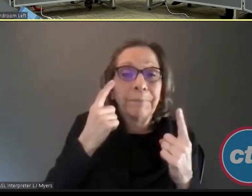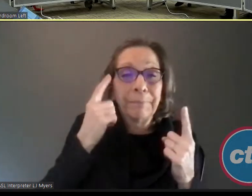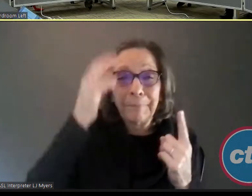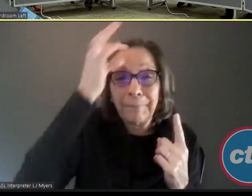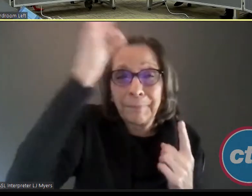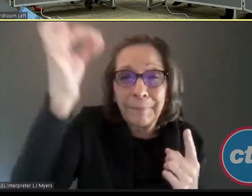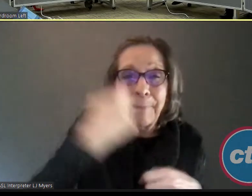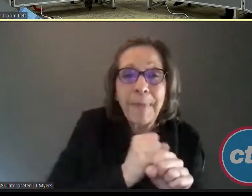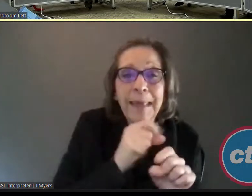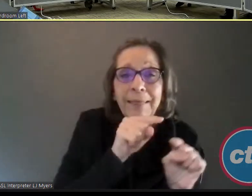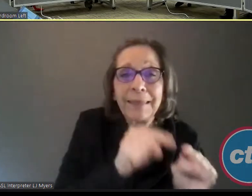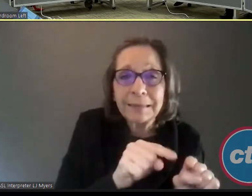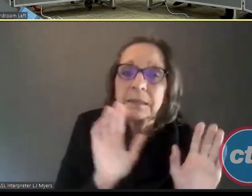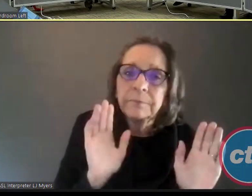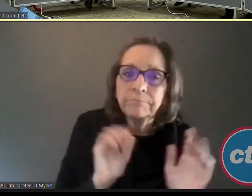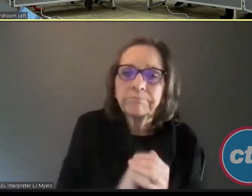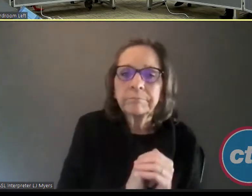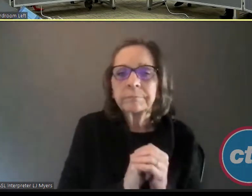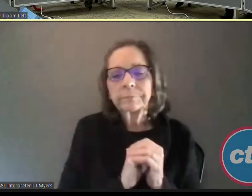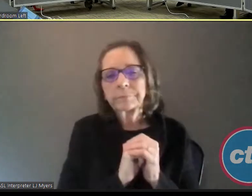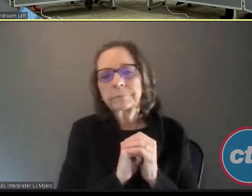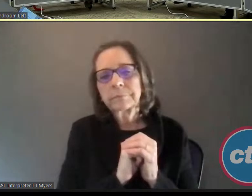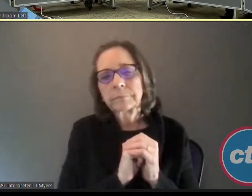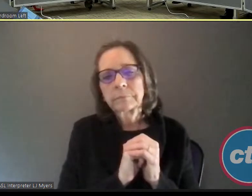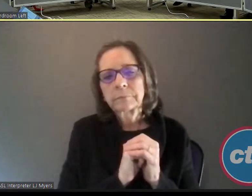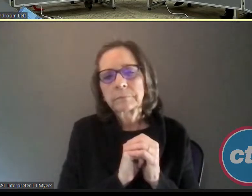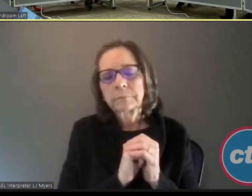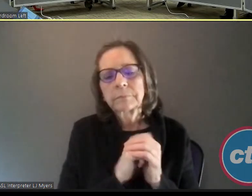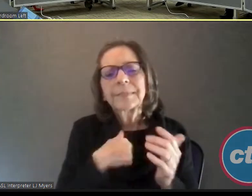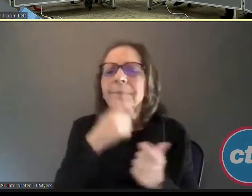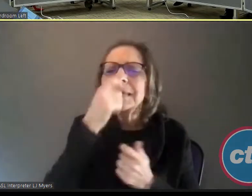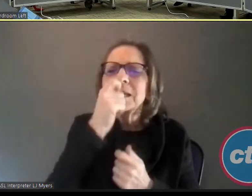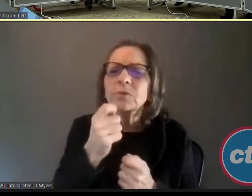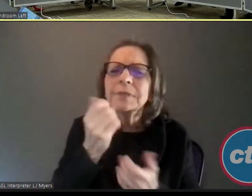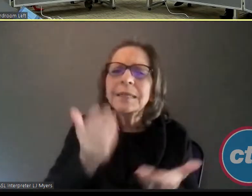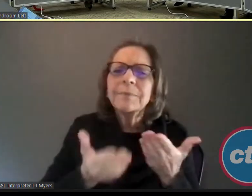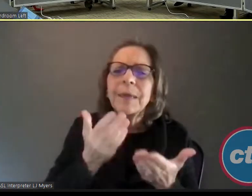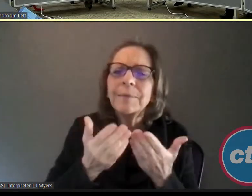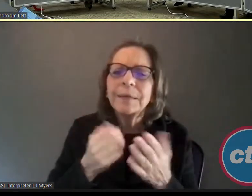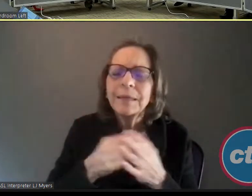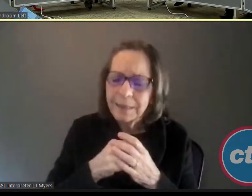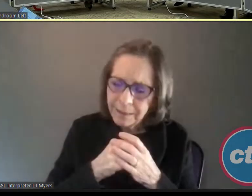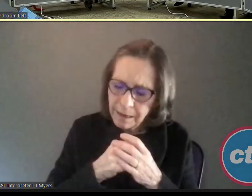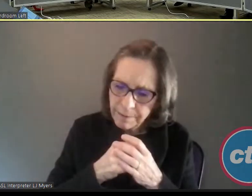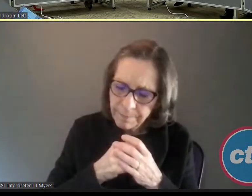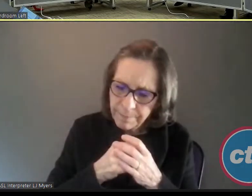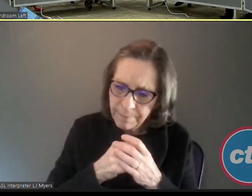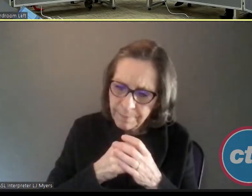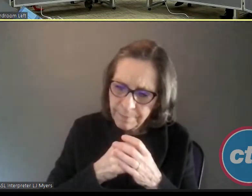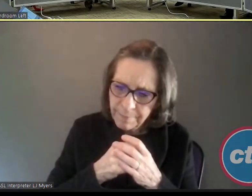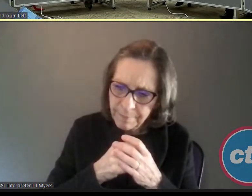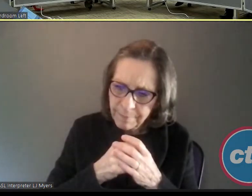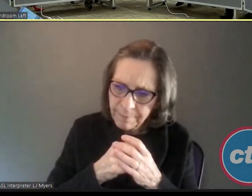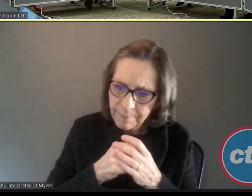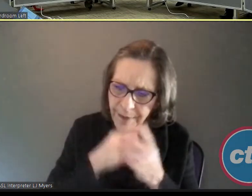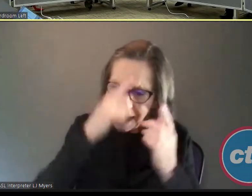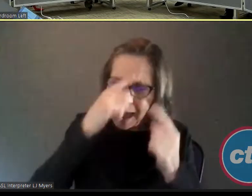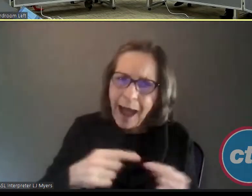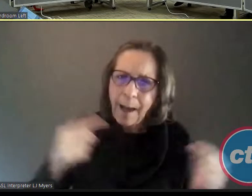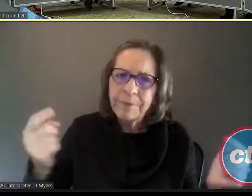And then I was interested, and perhaps this is contrary to